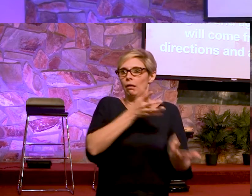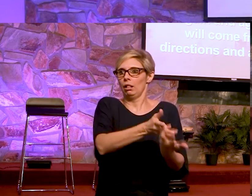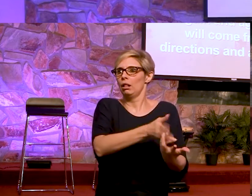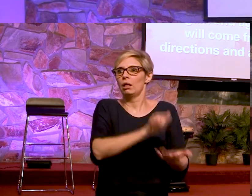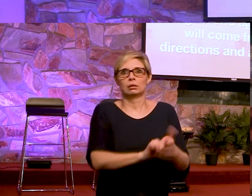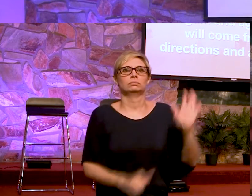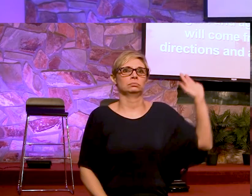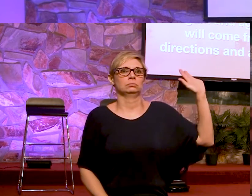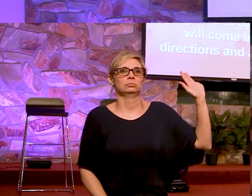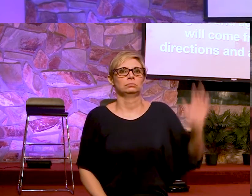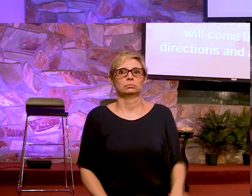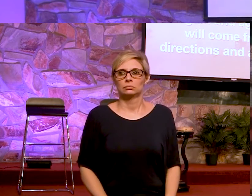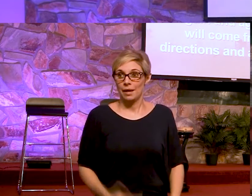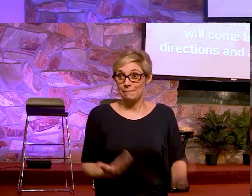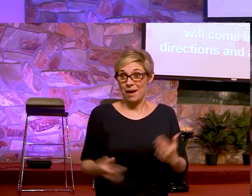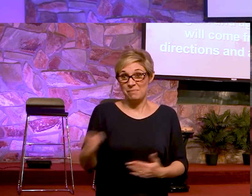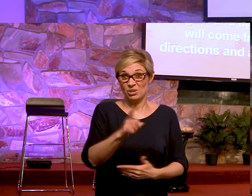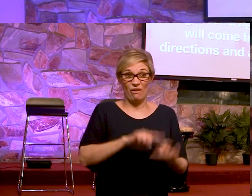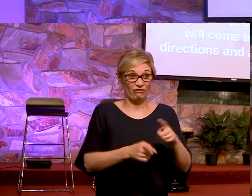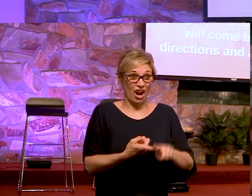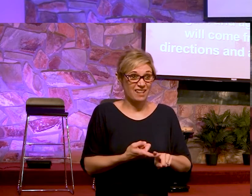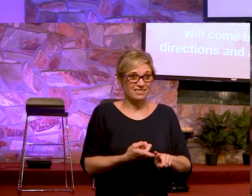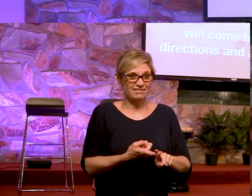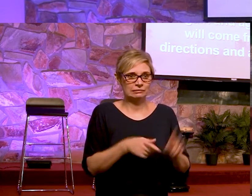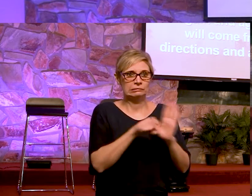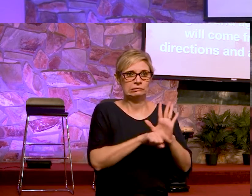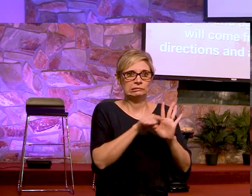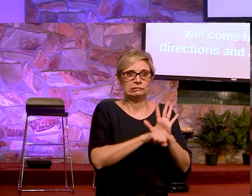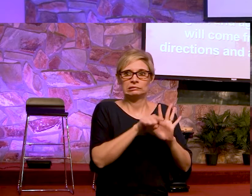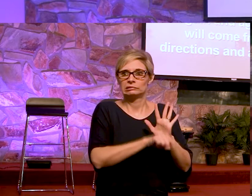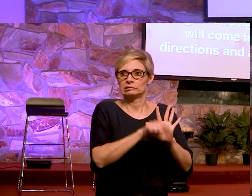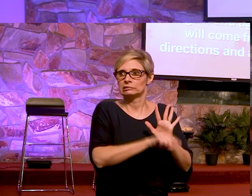Maybe you have some friends like this.